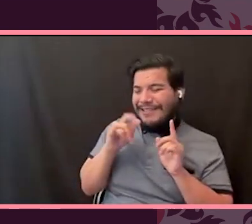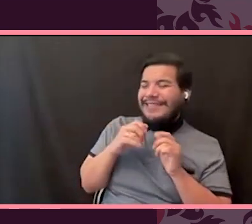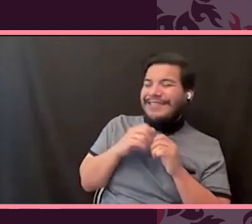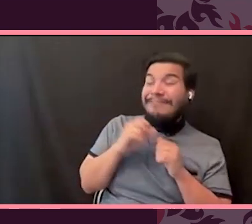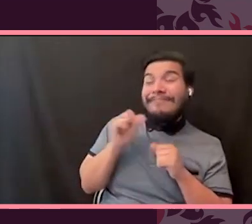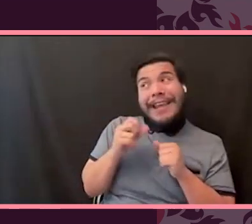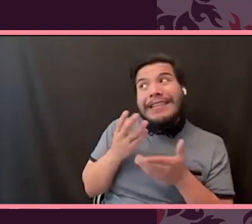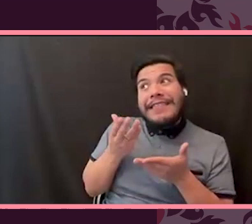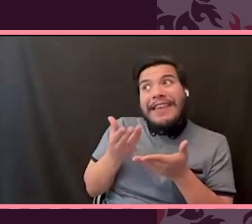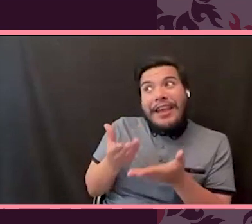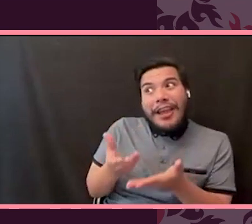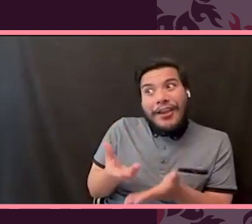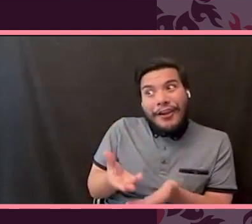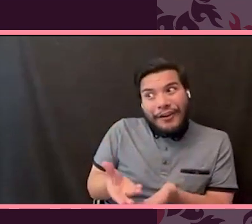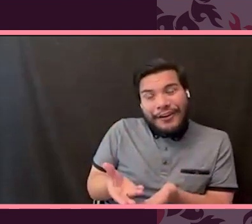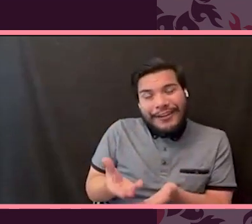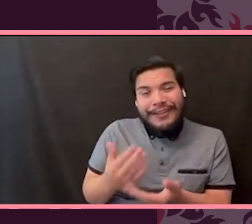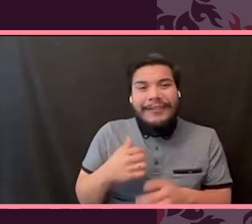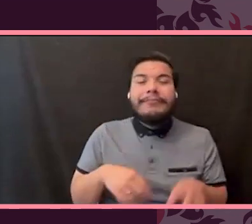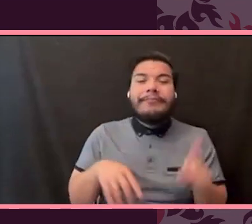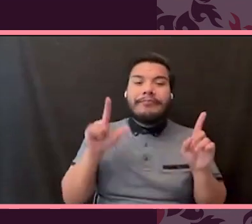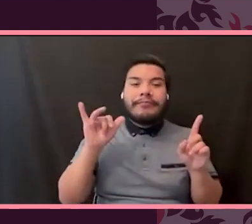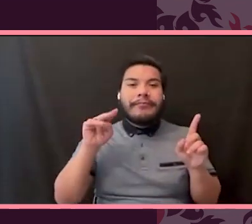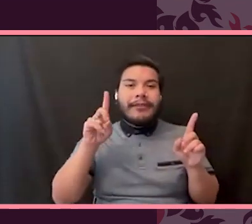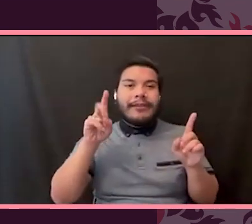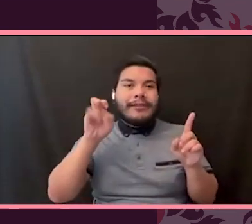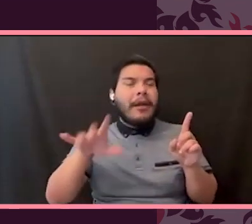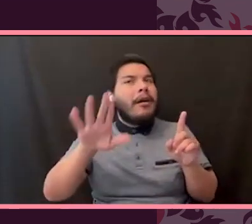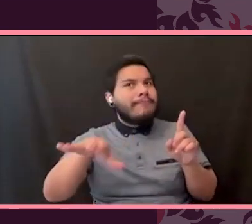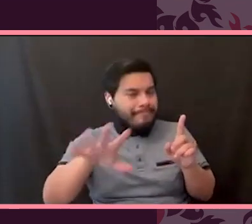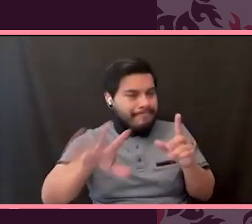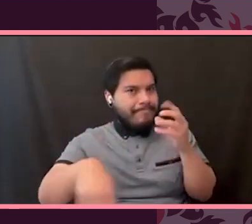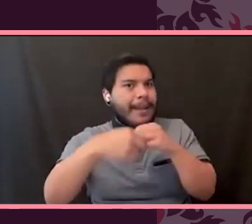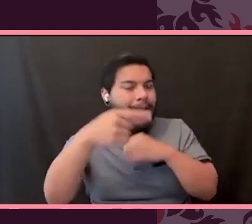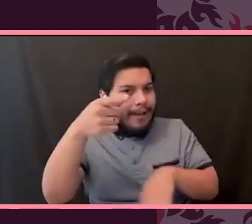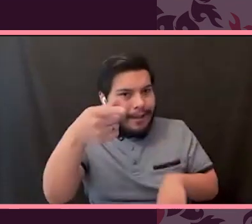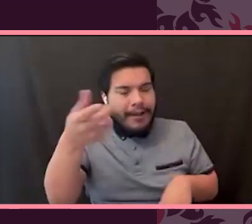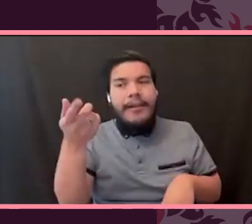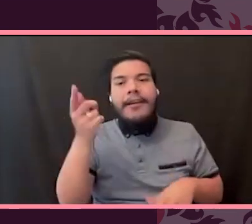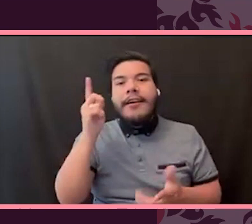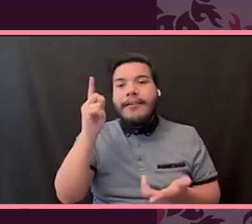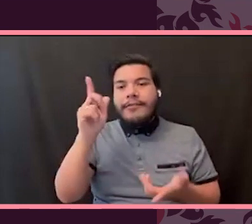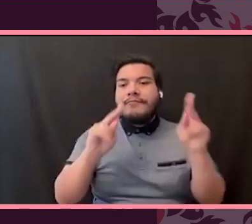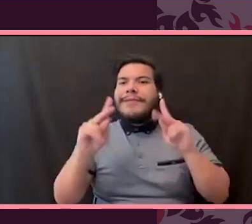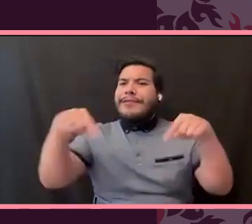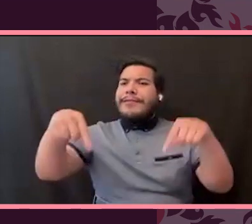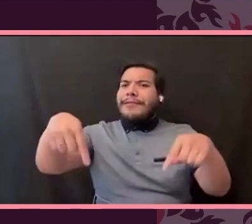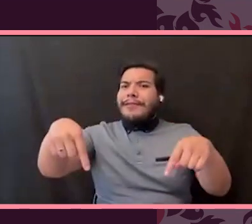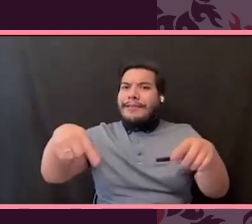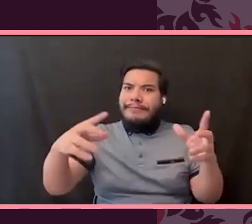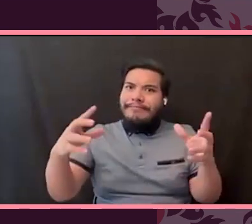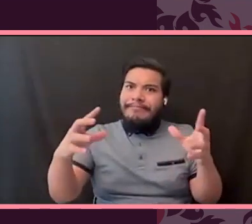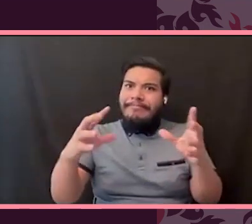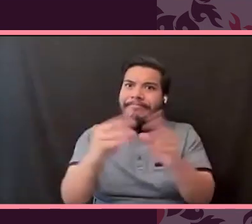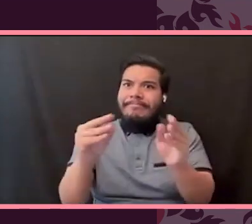there. This is Lindsey. To be fair, there's probably people on this call right now who have never been